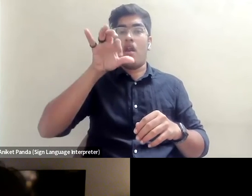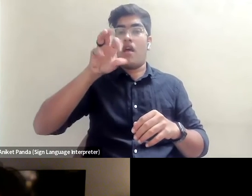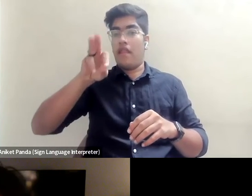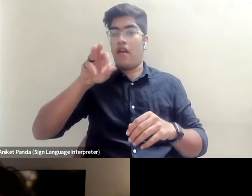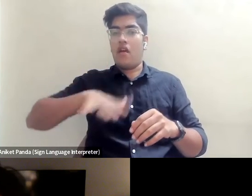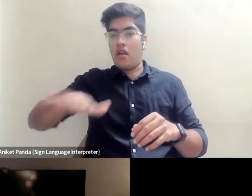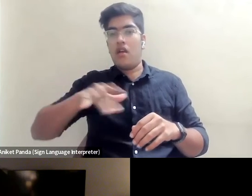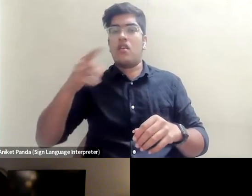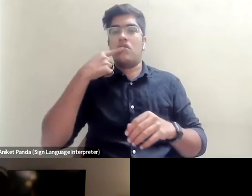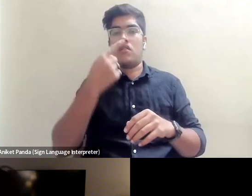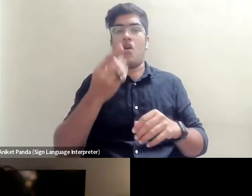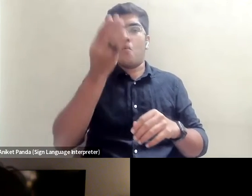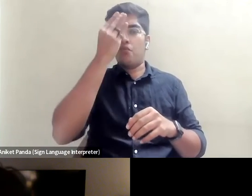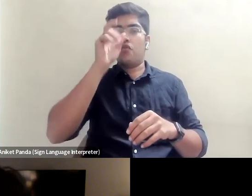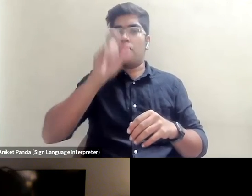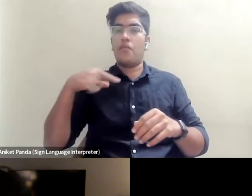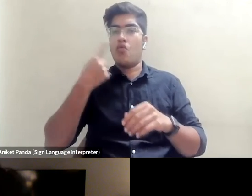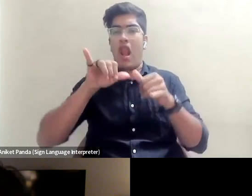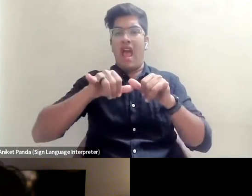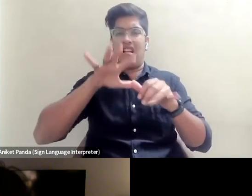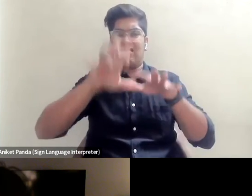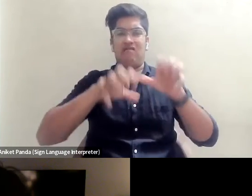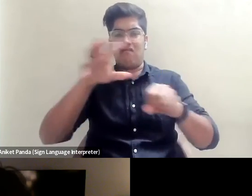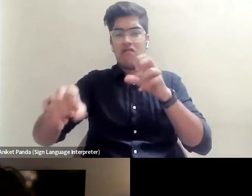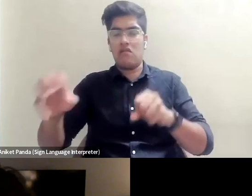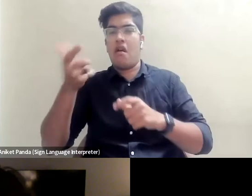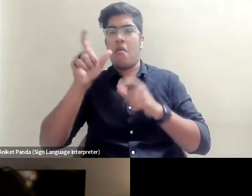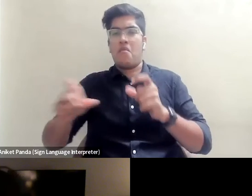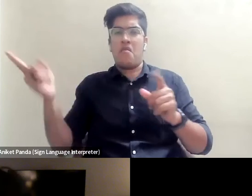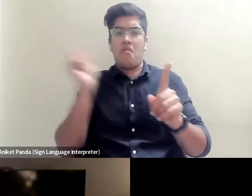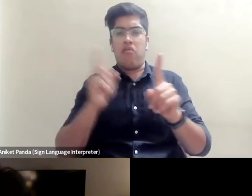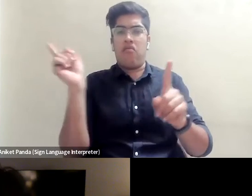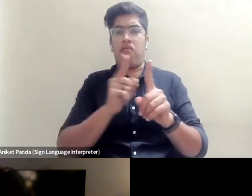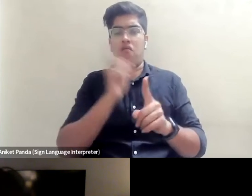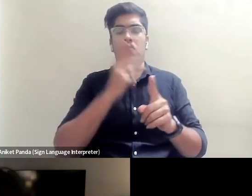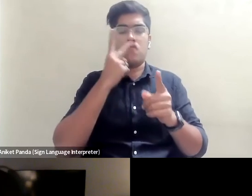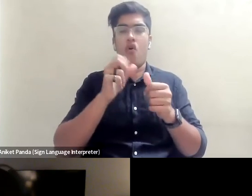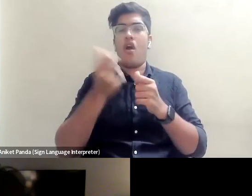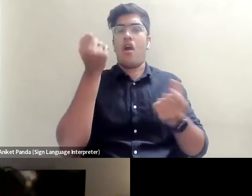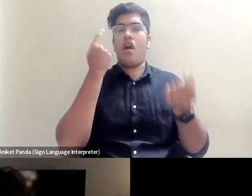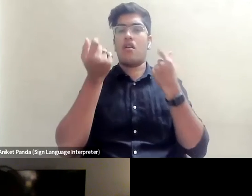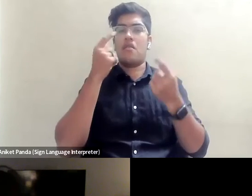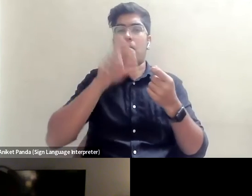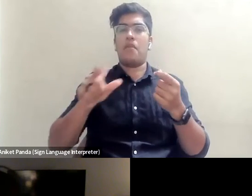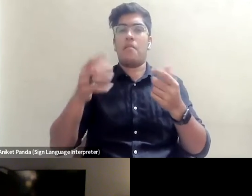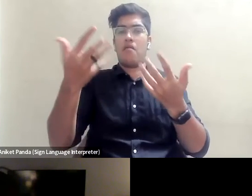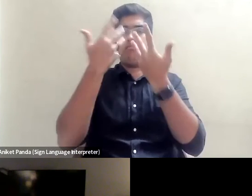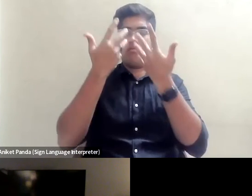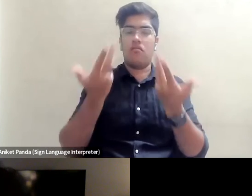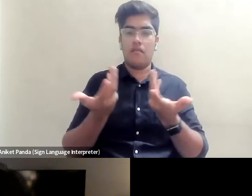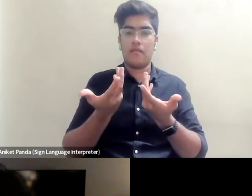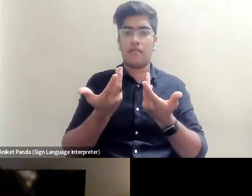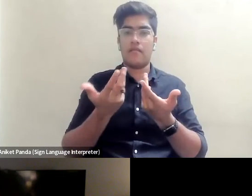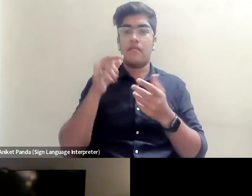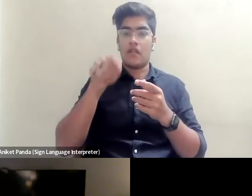land-hungry Muslims who are going to take over most of the Assamese population. So that kind of rhetoric started with the British rule.